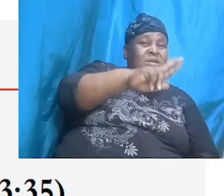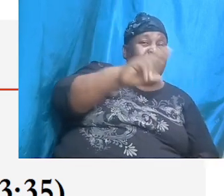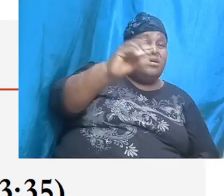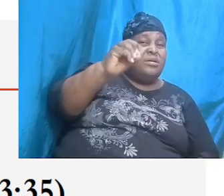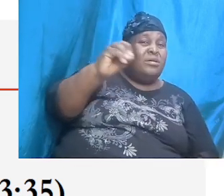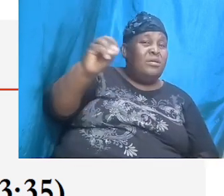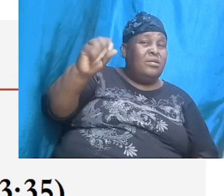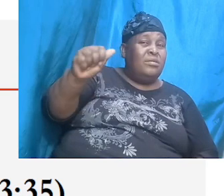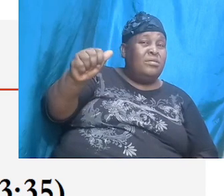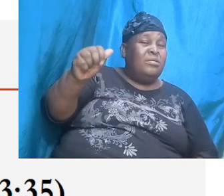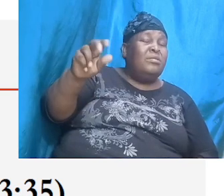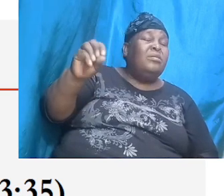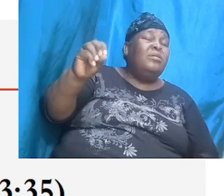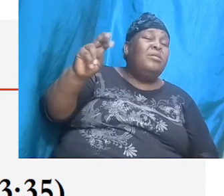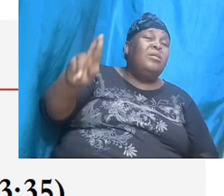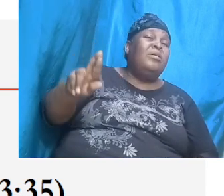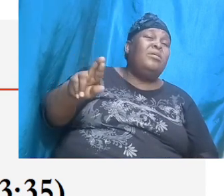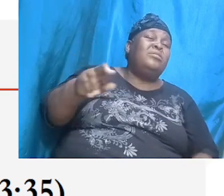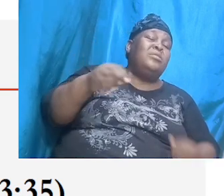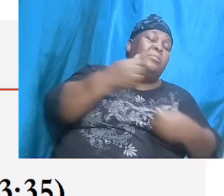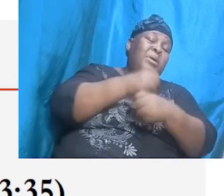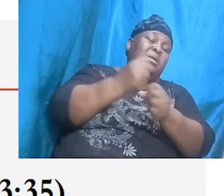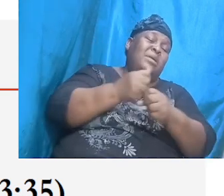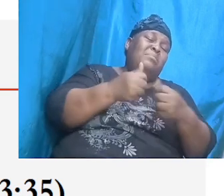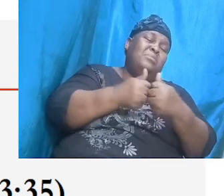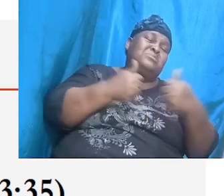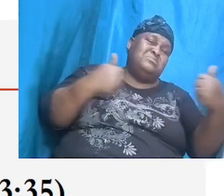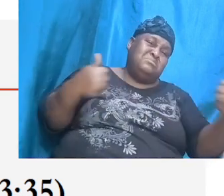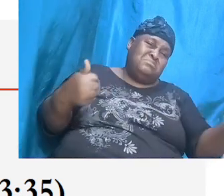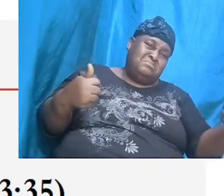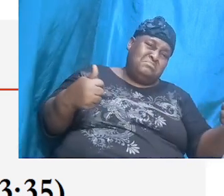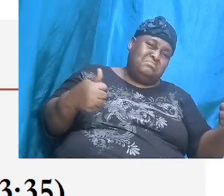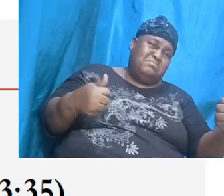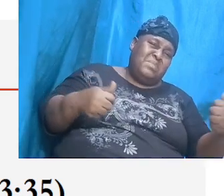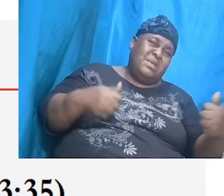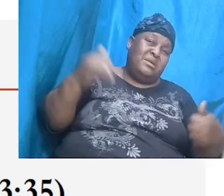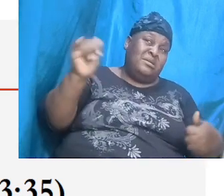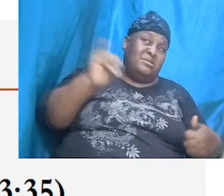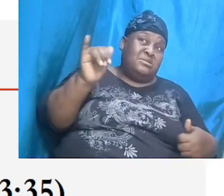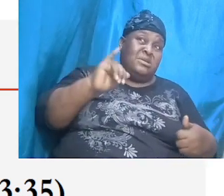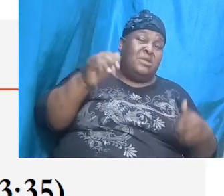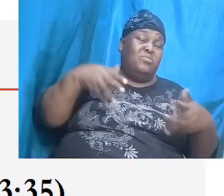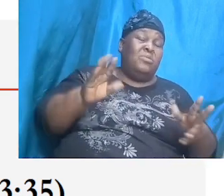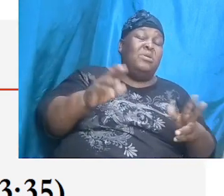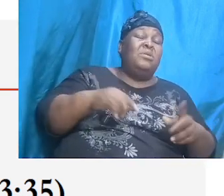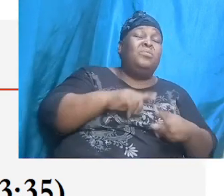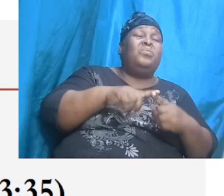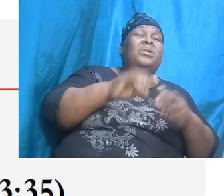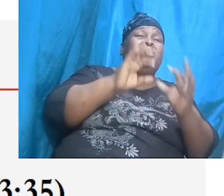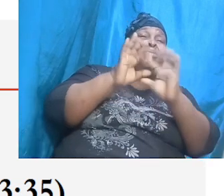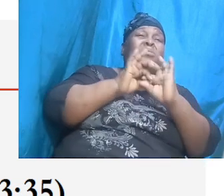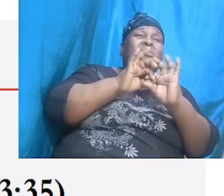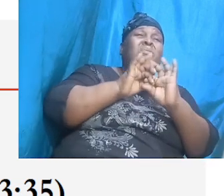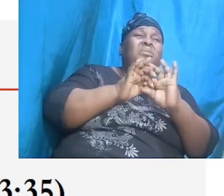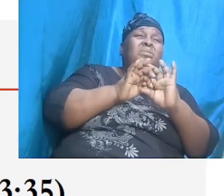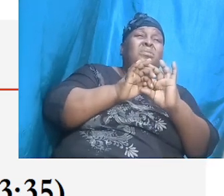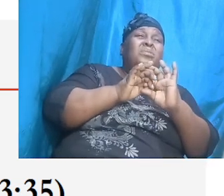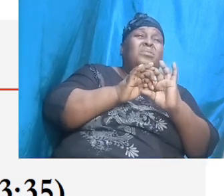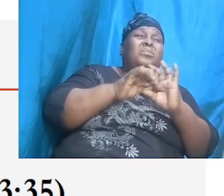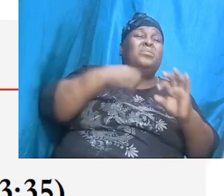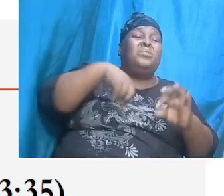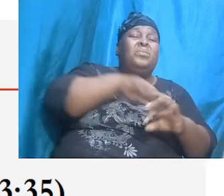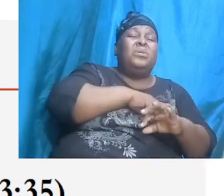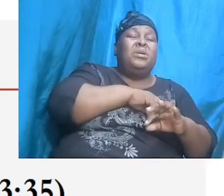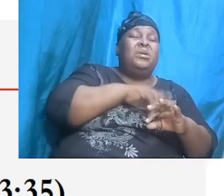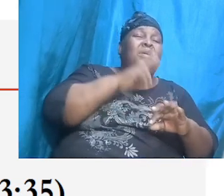on, amen, to set them apart, in a similar way, when we are united, amen, we are set apart. We